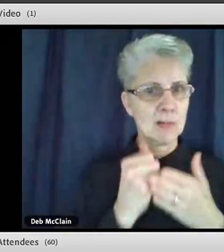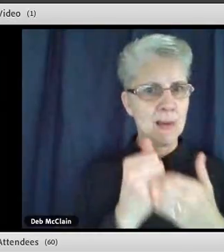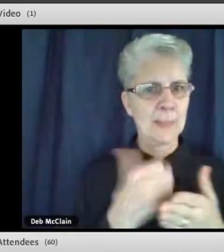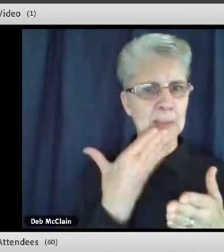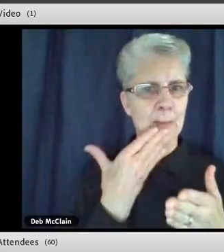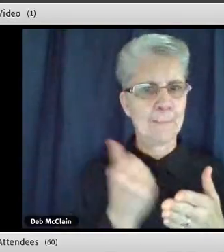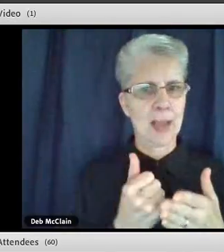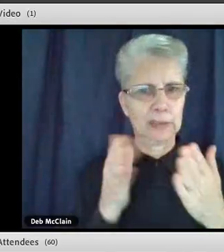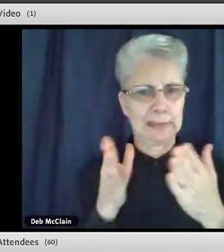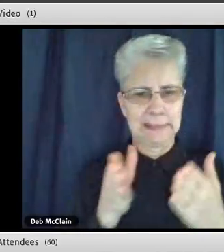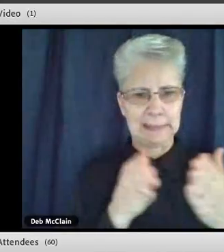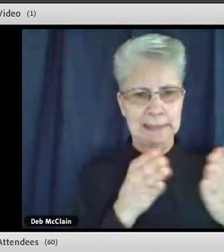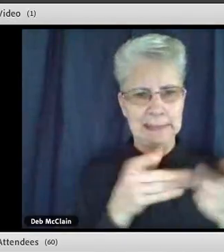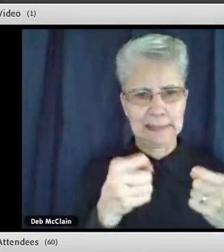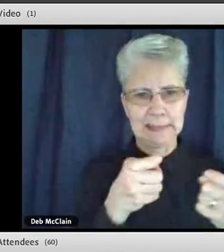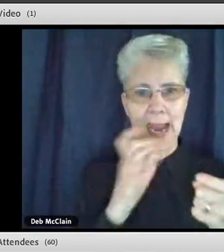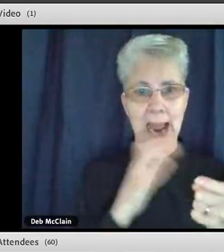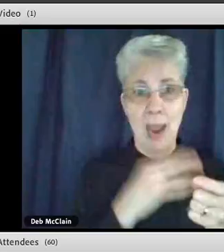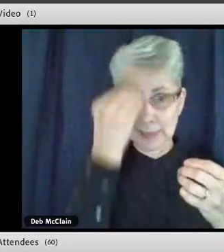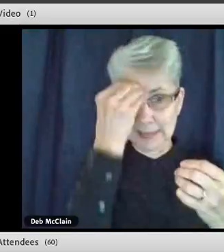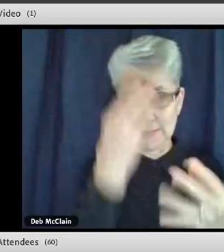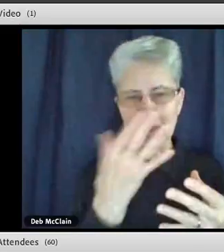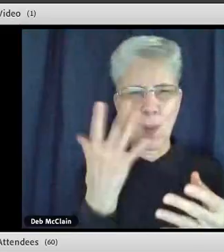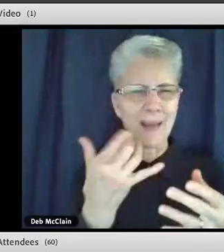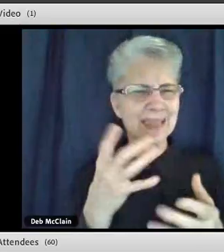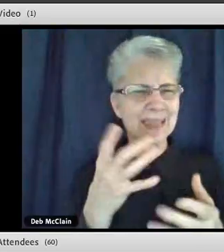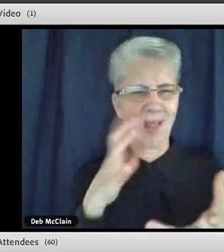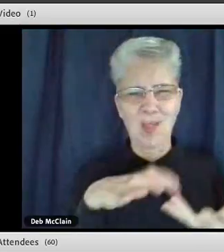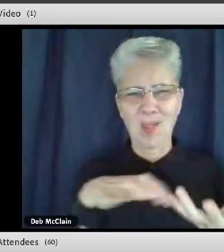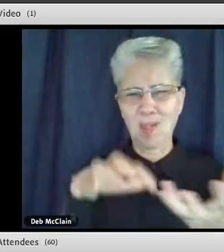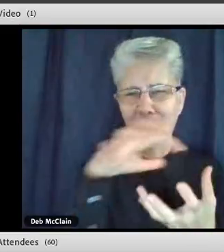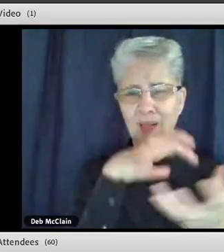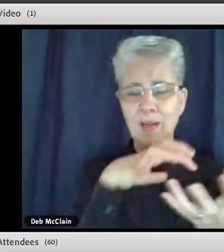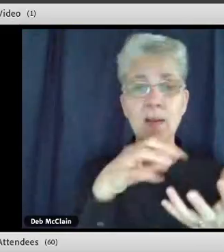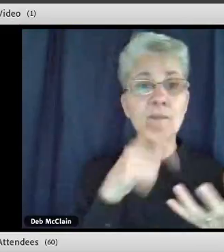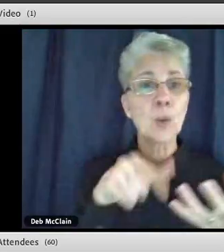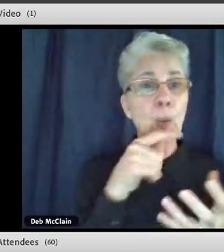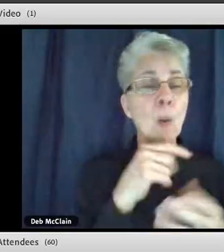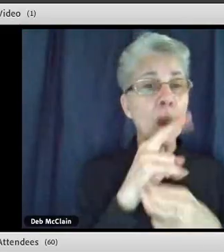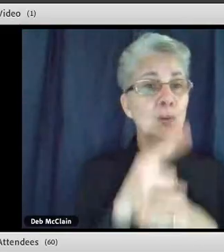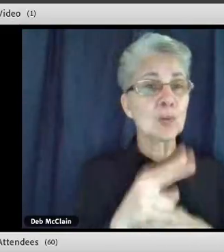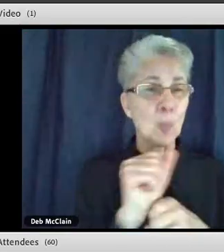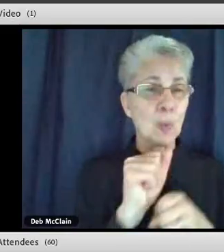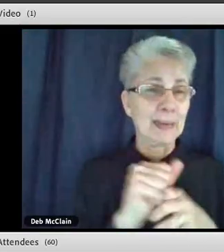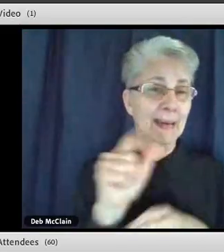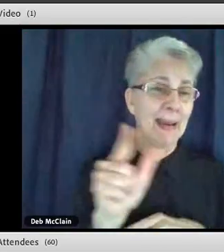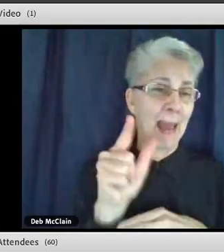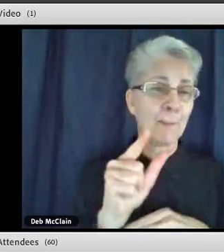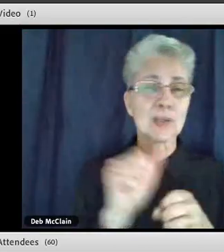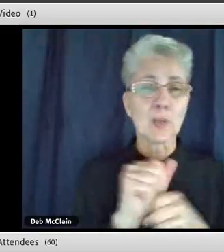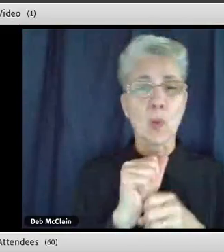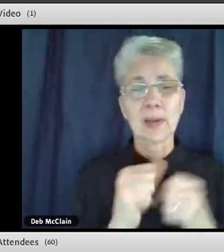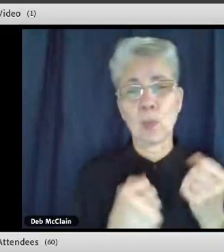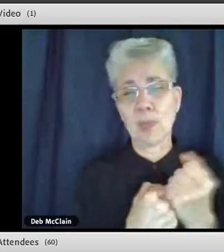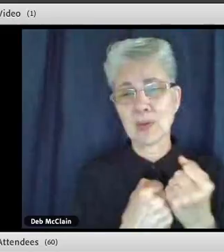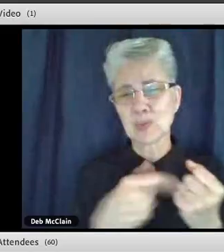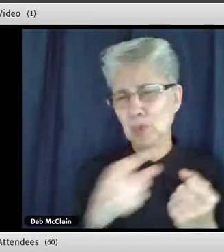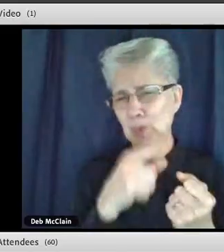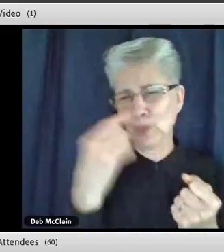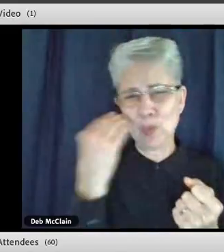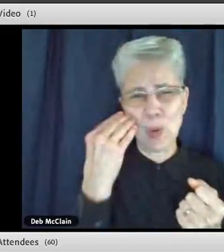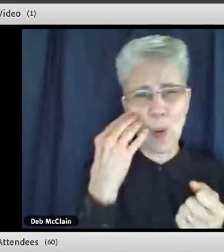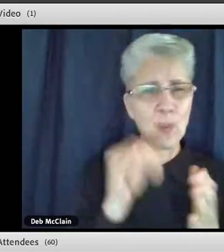wrangle our data, okay, because it's messy, right? For those who are used to working in libraries and working with resources, you know